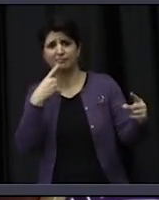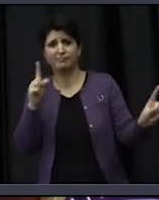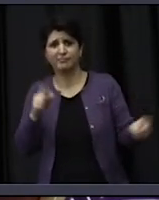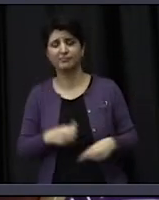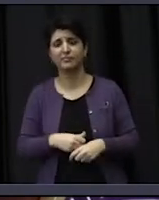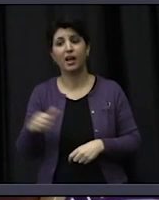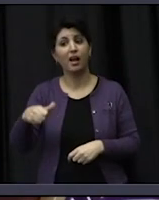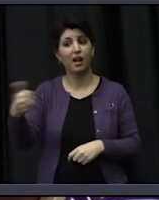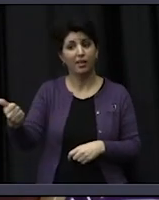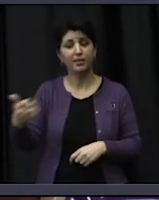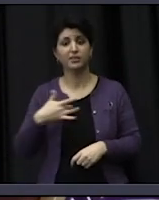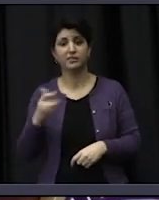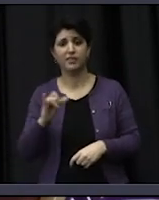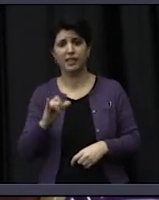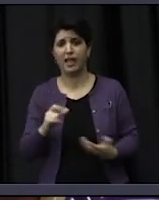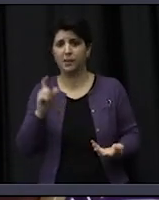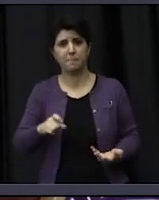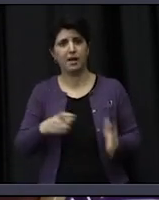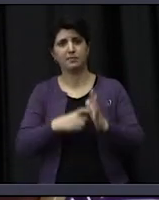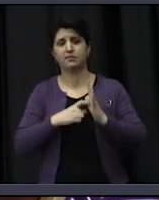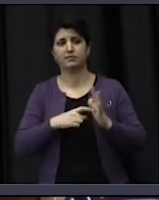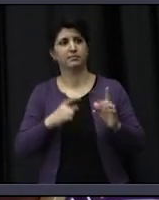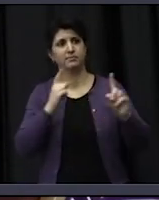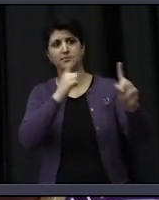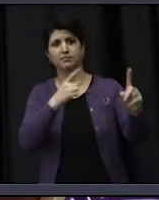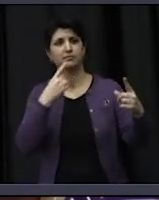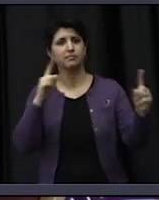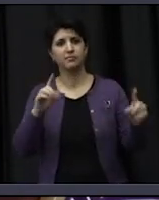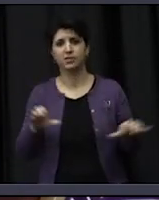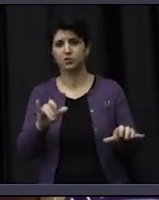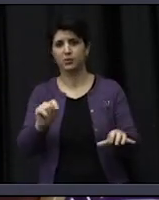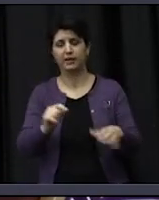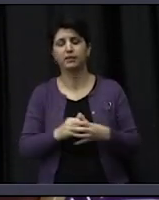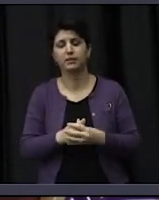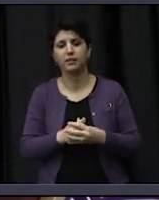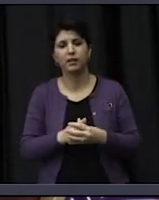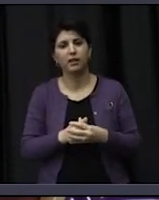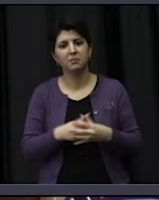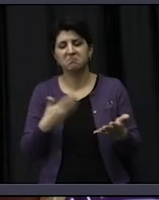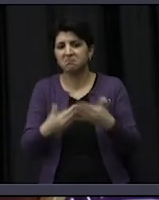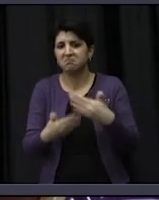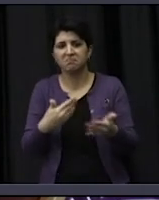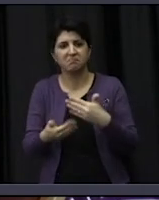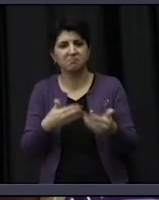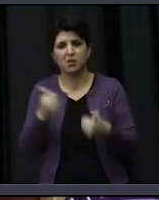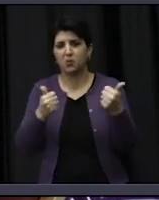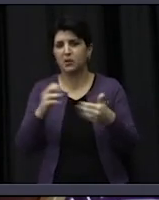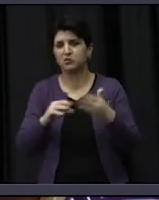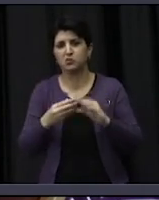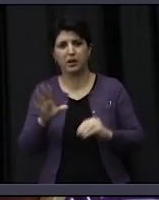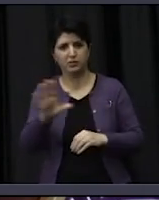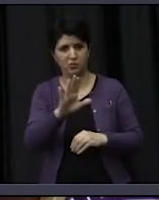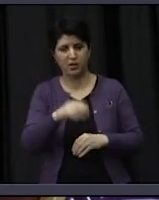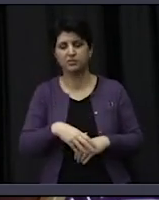like our destiny, something that was written in stone. Regardless of which story is yours, you did it, we